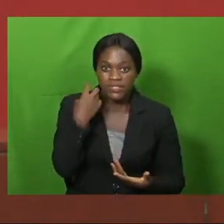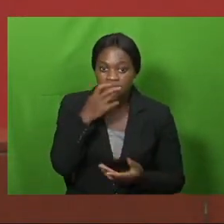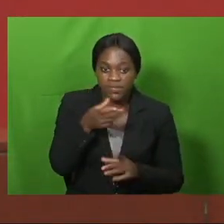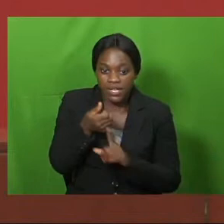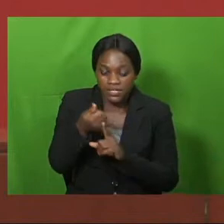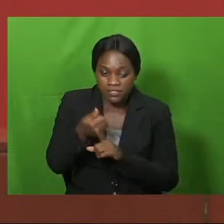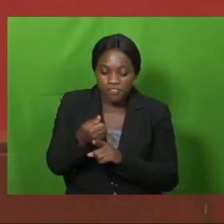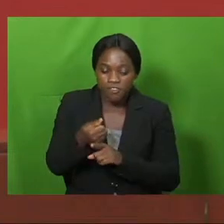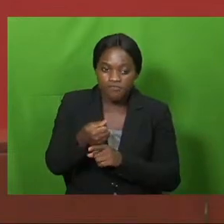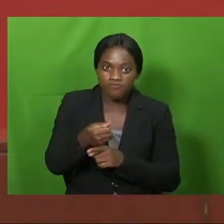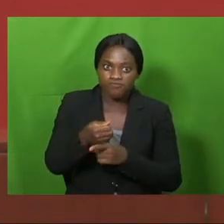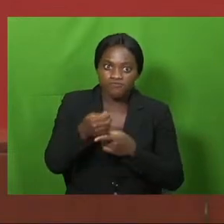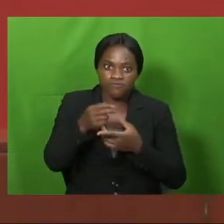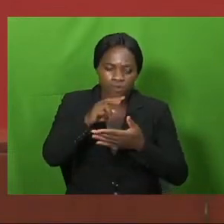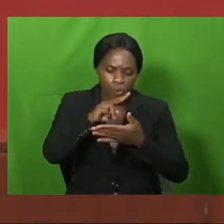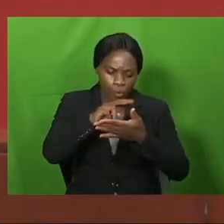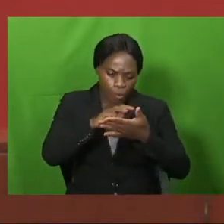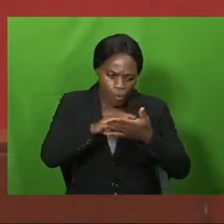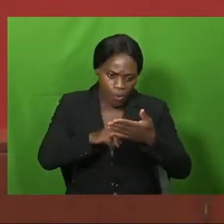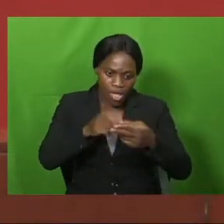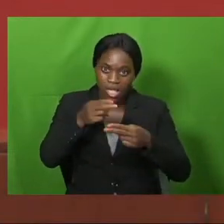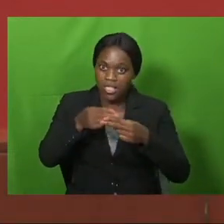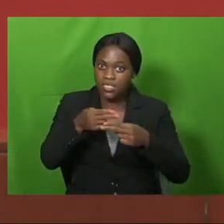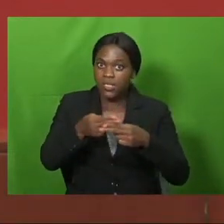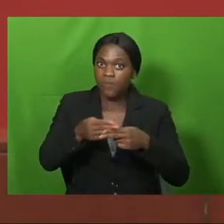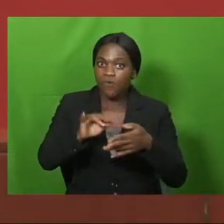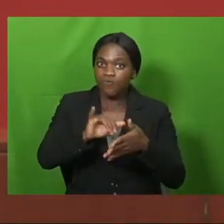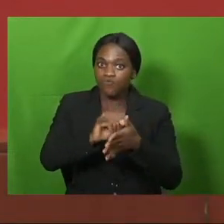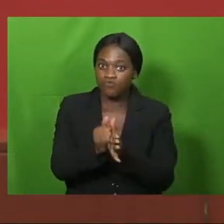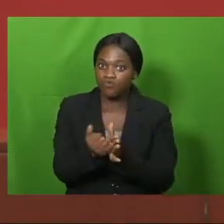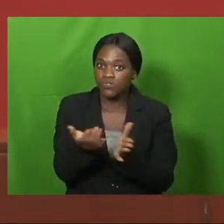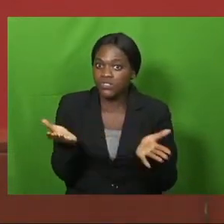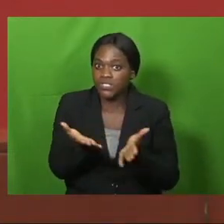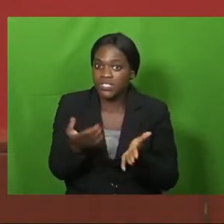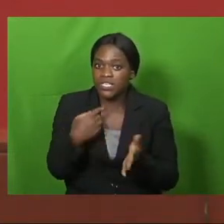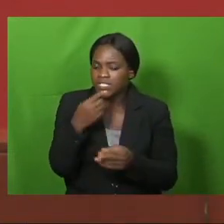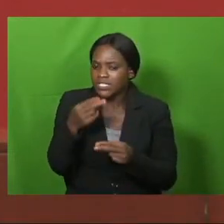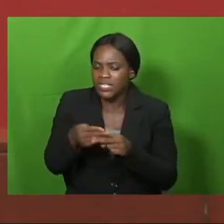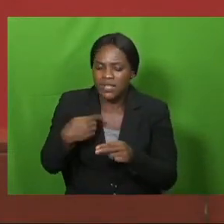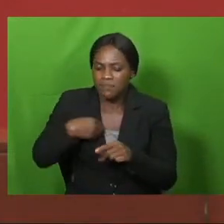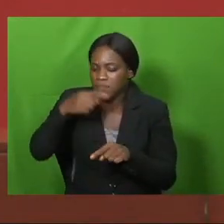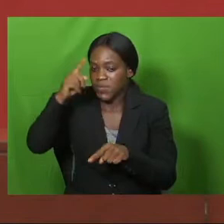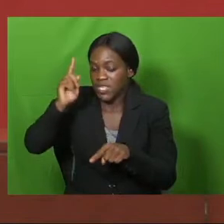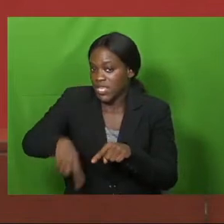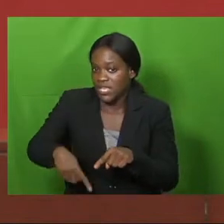in the chamber. He mentioned her name. So I cannot